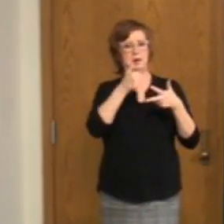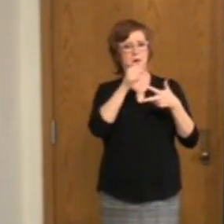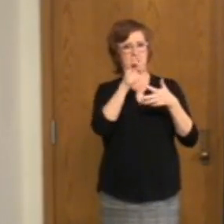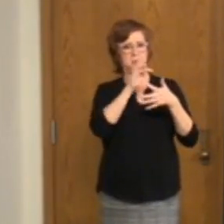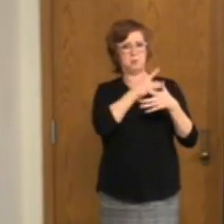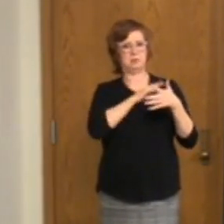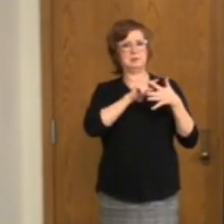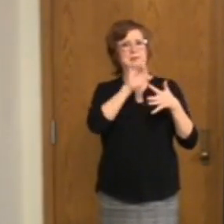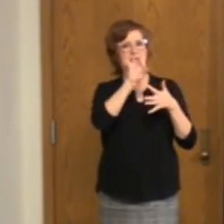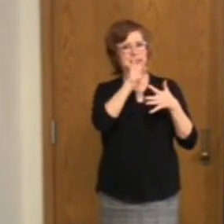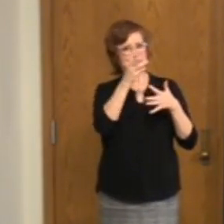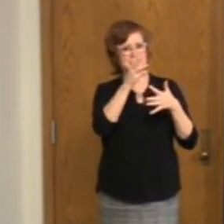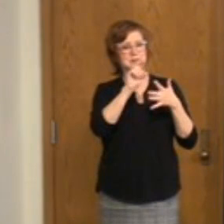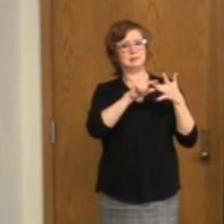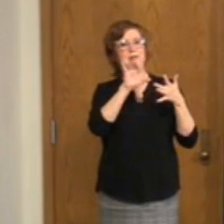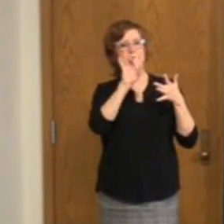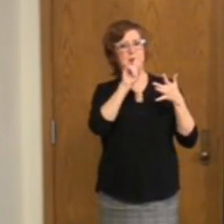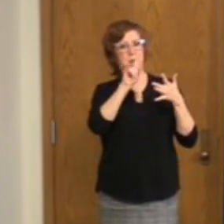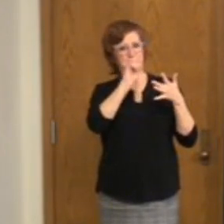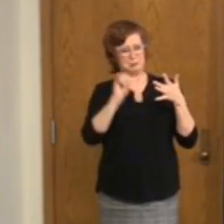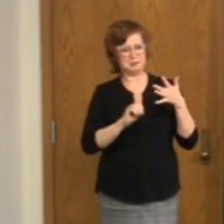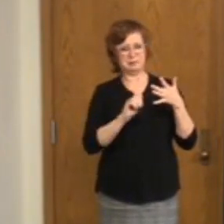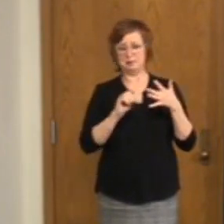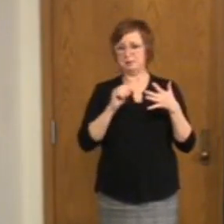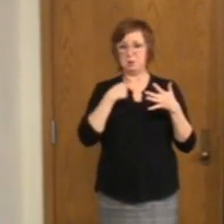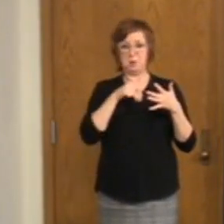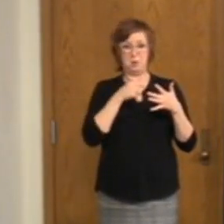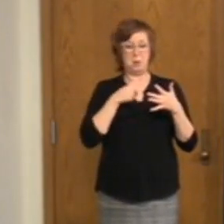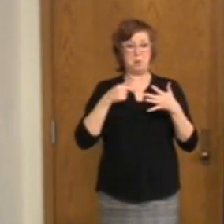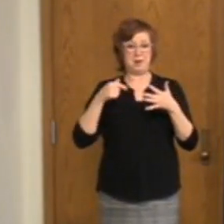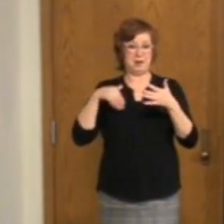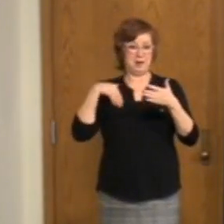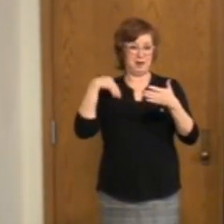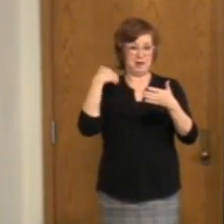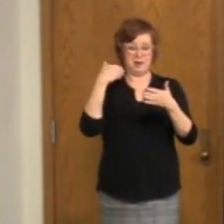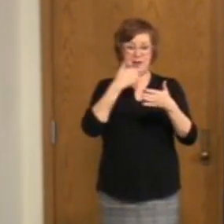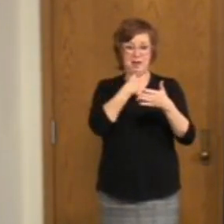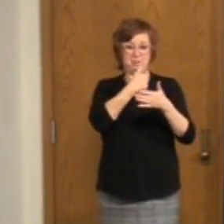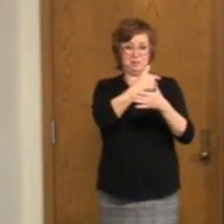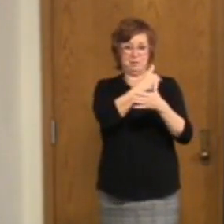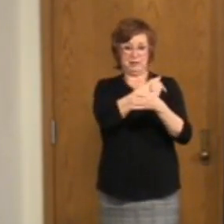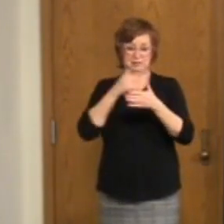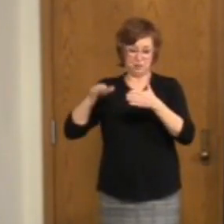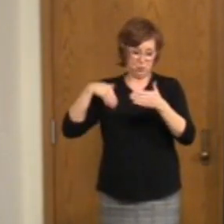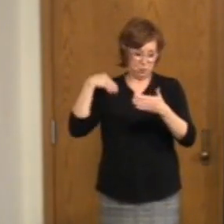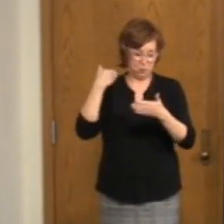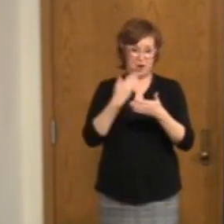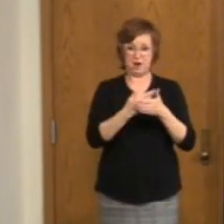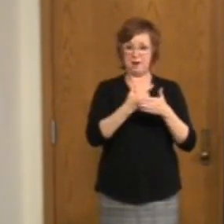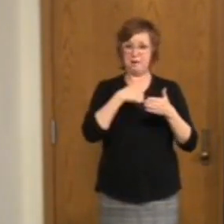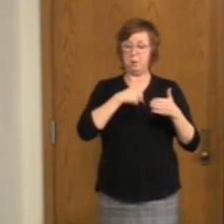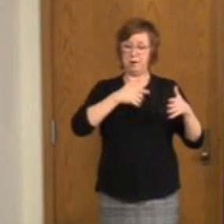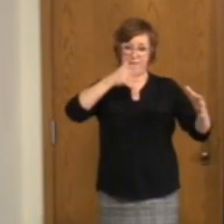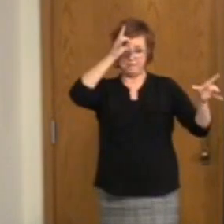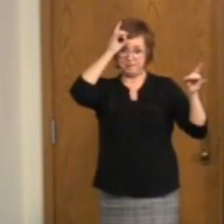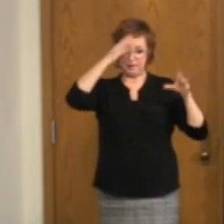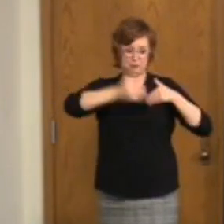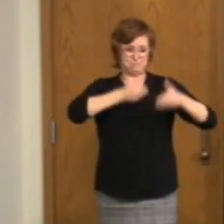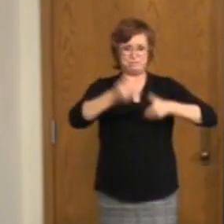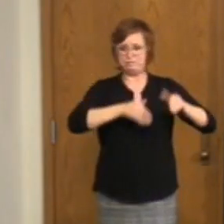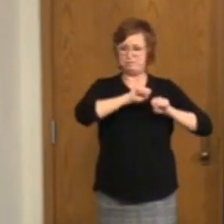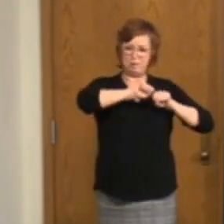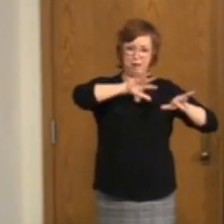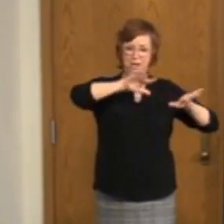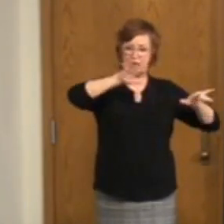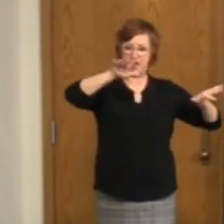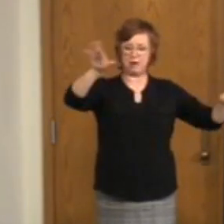as you can see, does not stay in the freezer very long once it enters the province. Our healthcare workers, as I said, are doing a fantastic